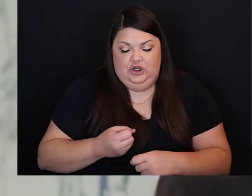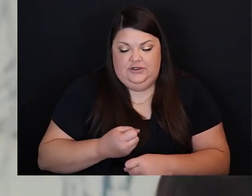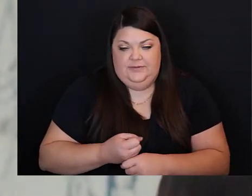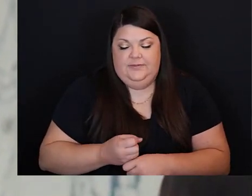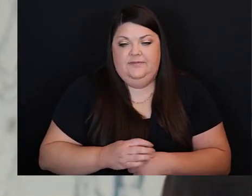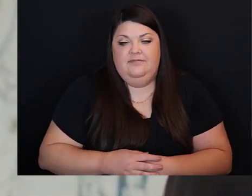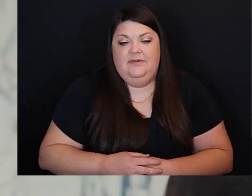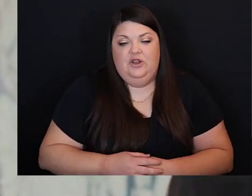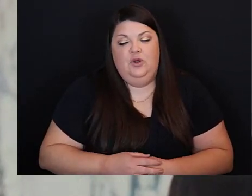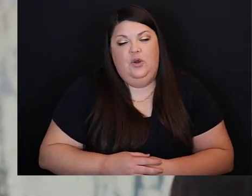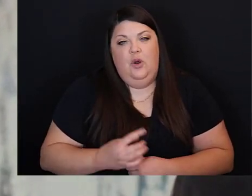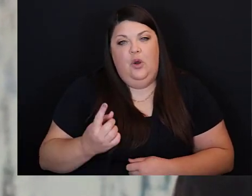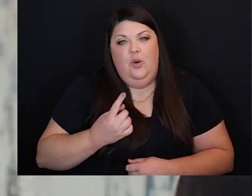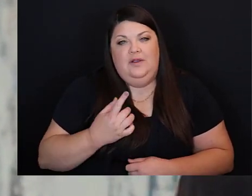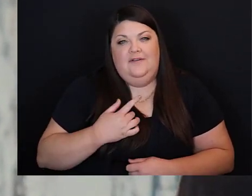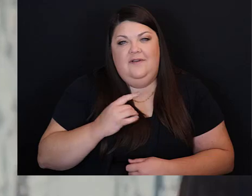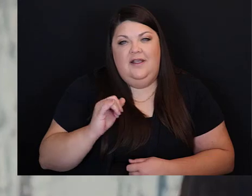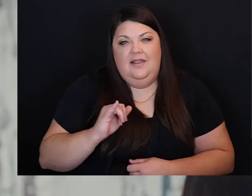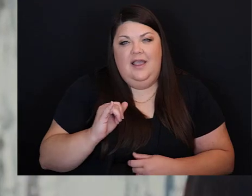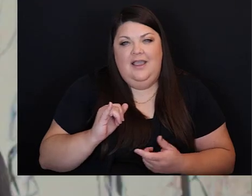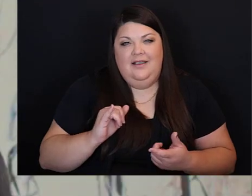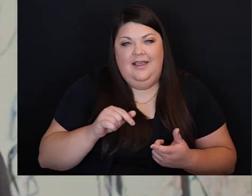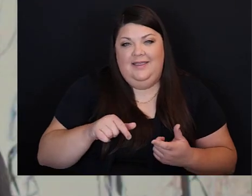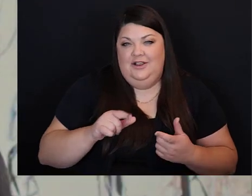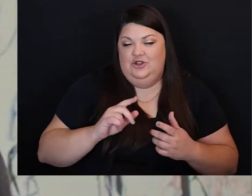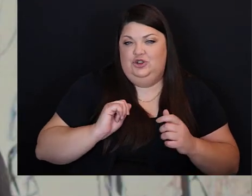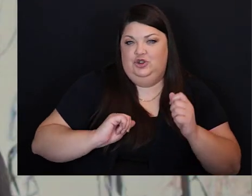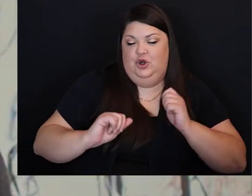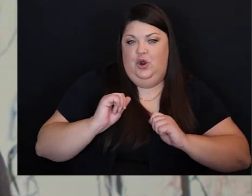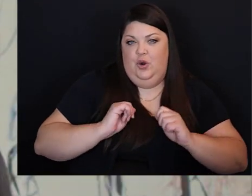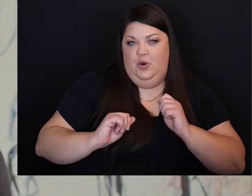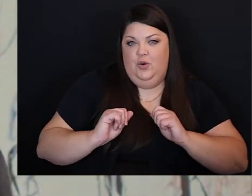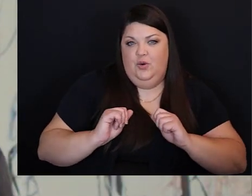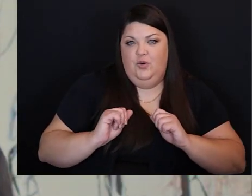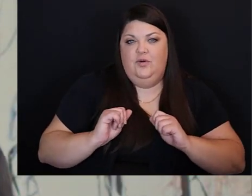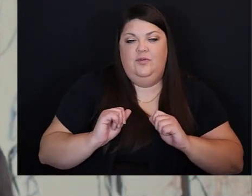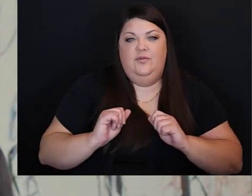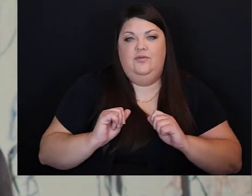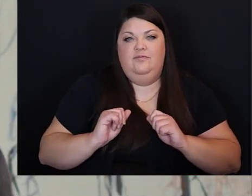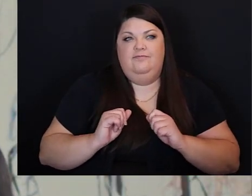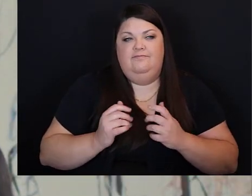And so it's always felt like this show is